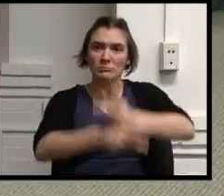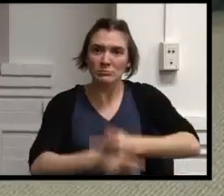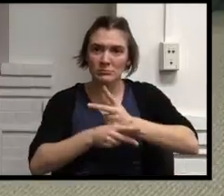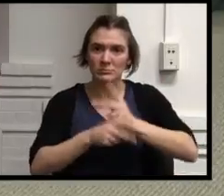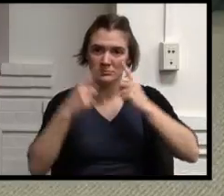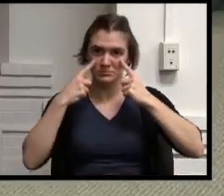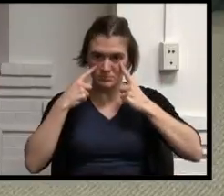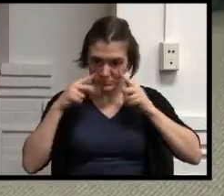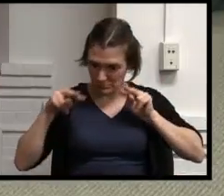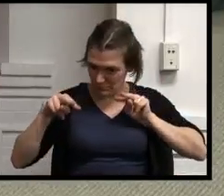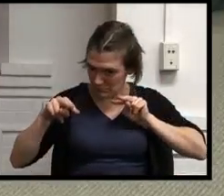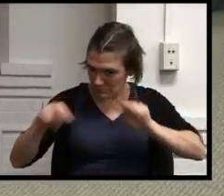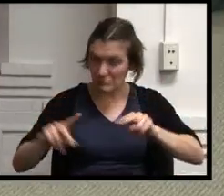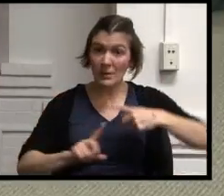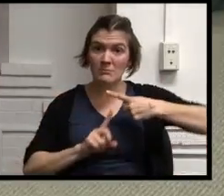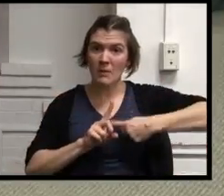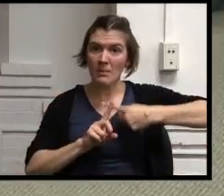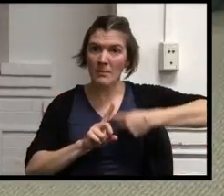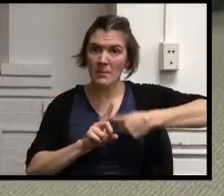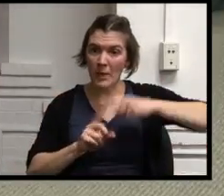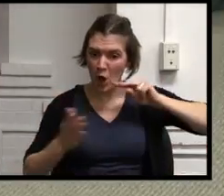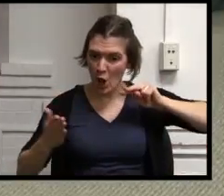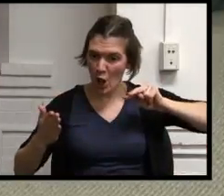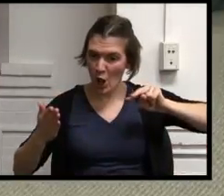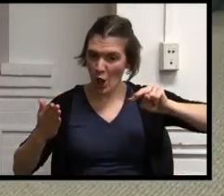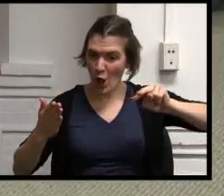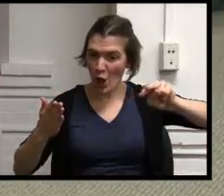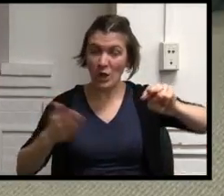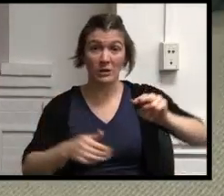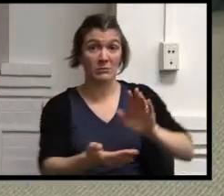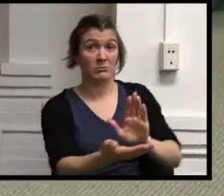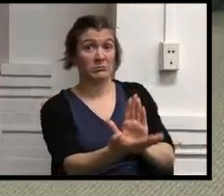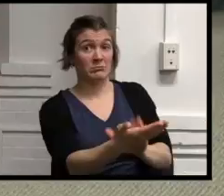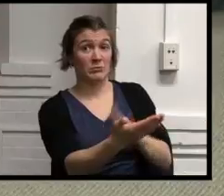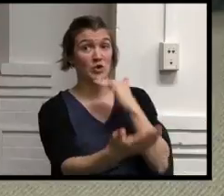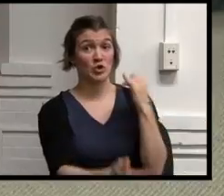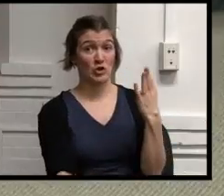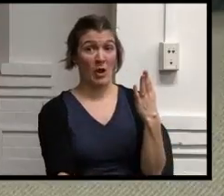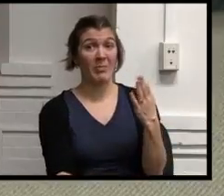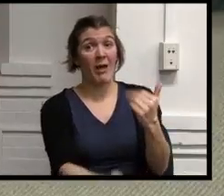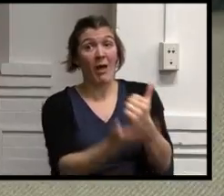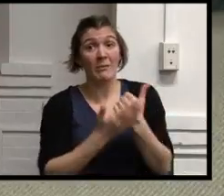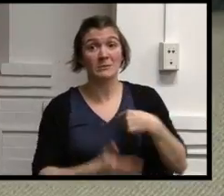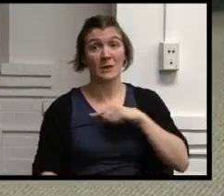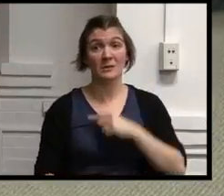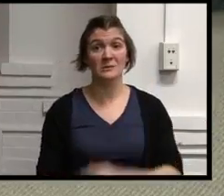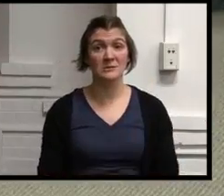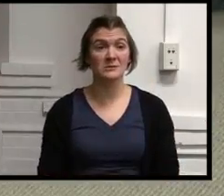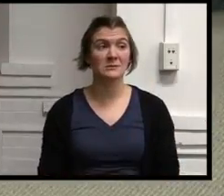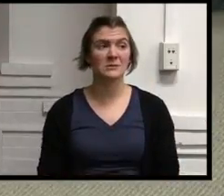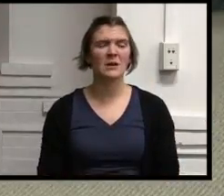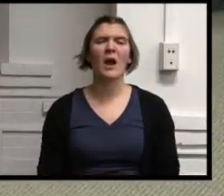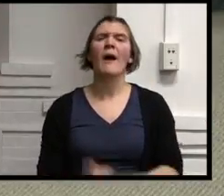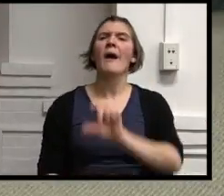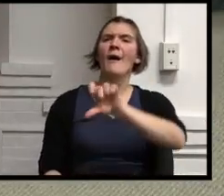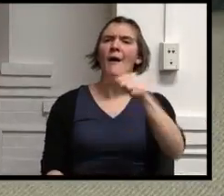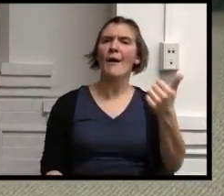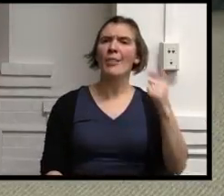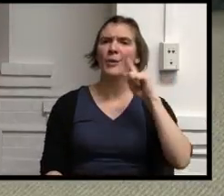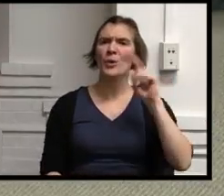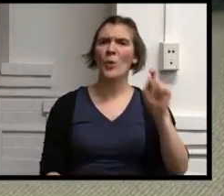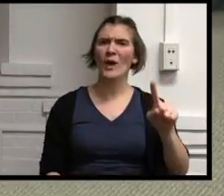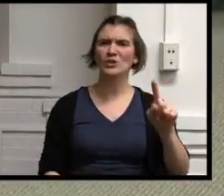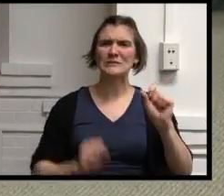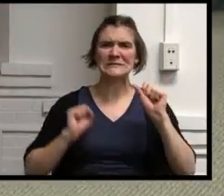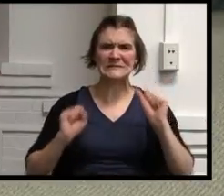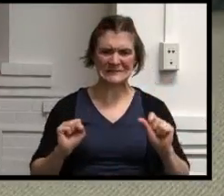on a monthly basis has served the town well. I did have a question for you, and I